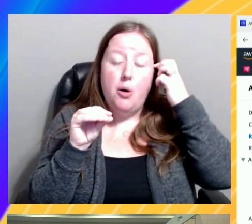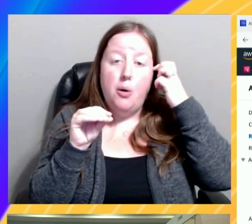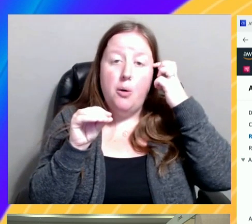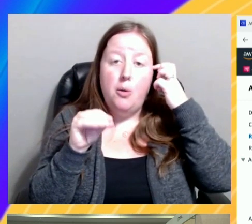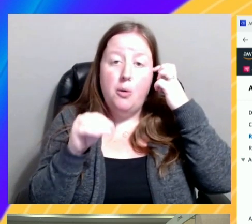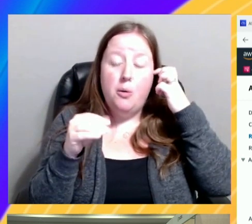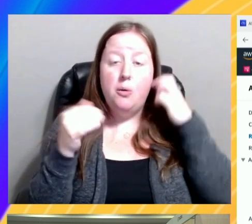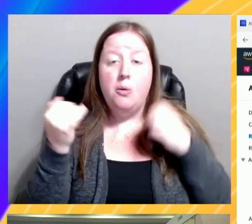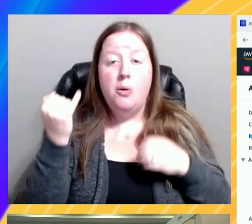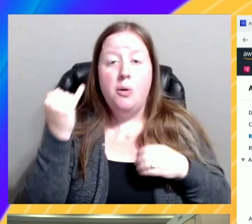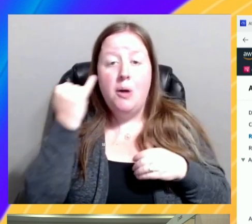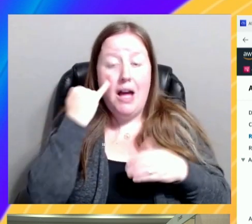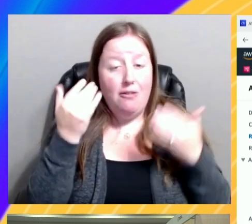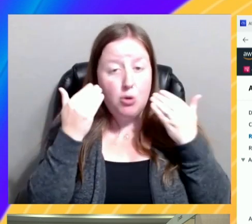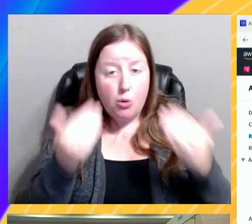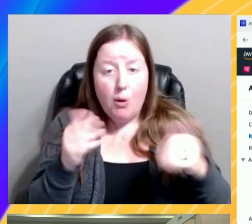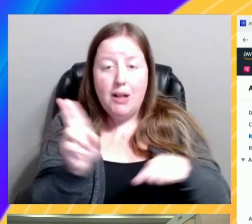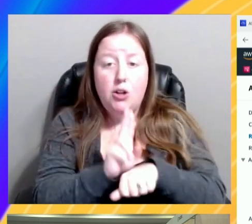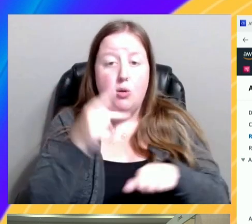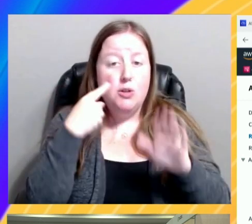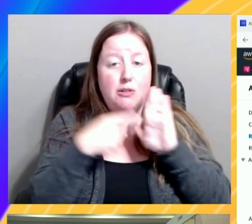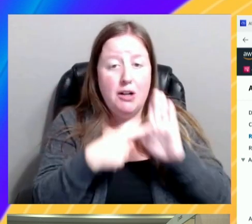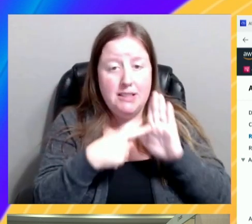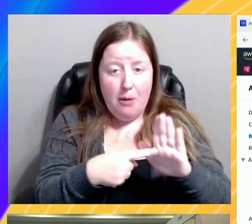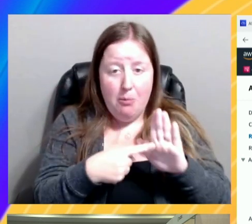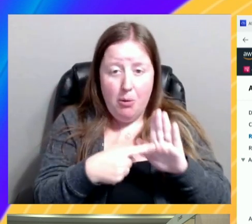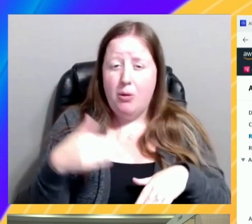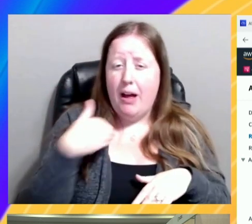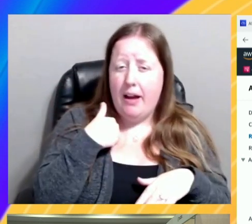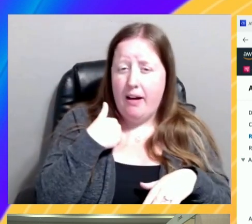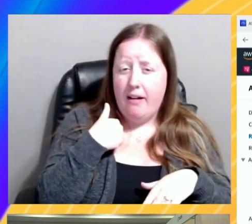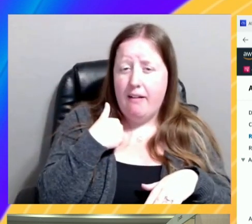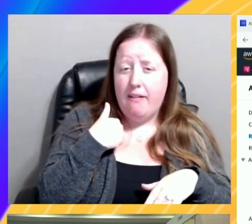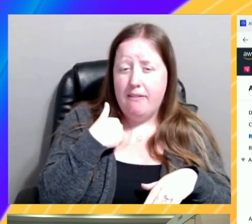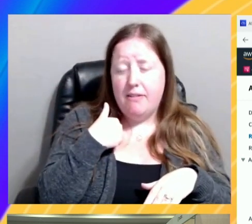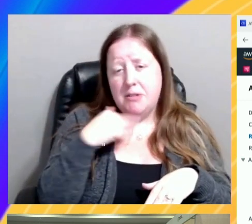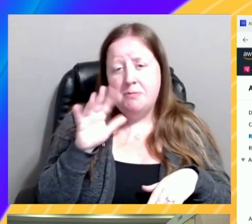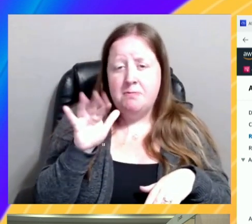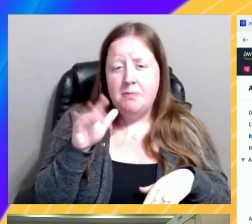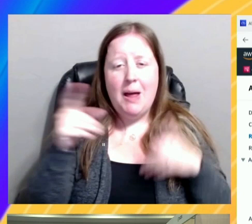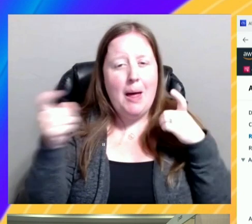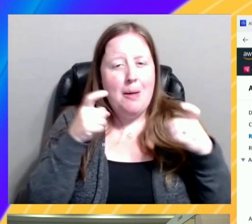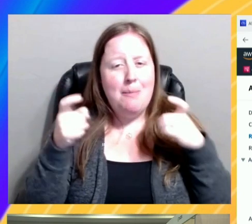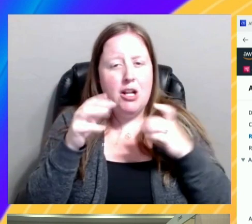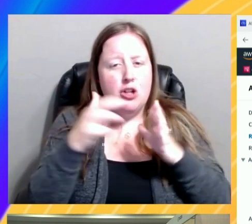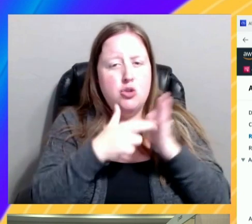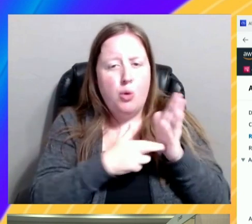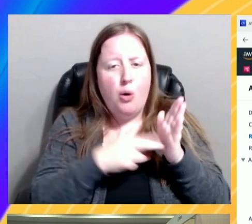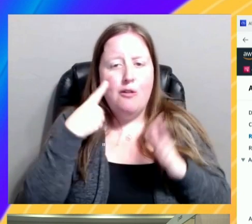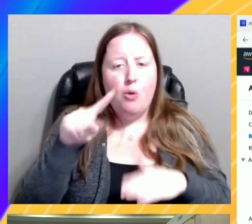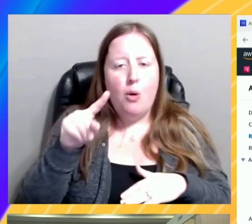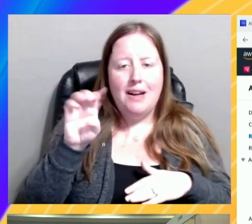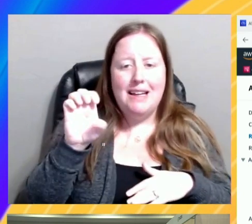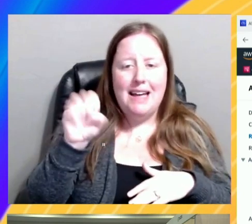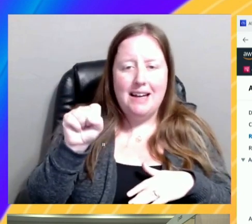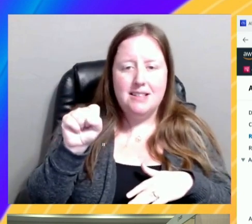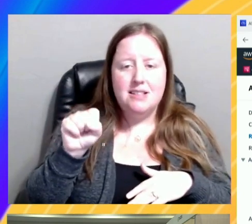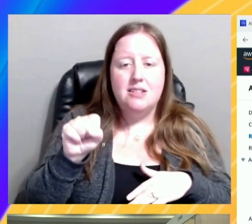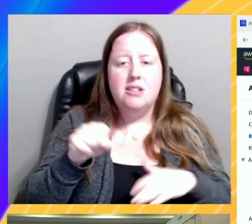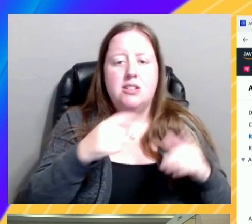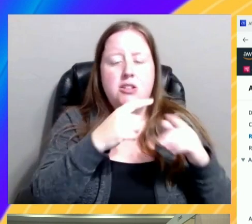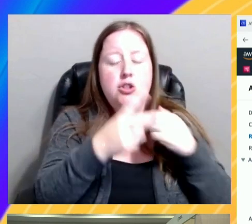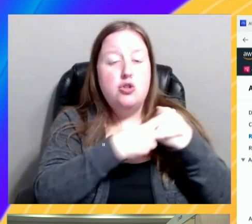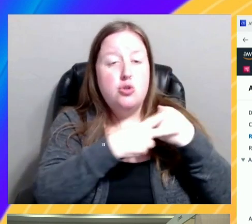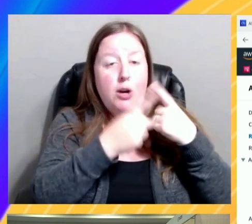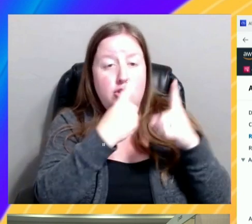and utilize, for example, here I have a managed rule that we have for RDS storage encrypted. It's basically checking if your